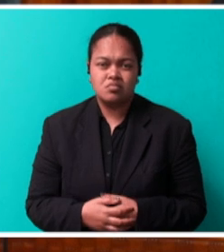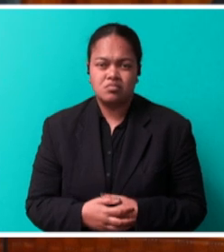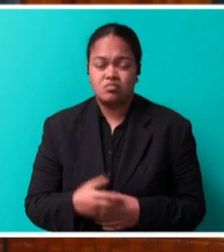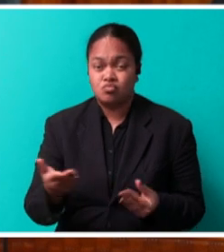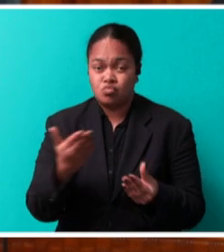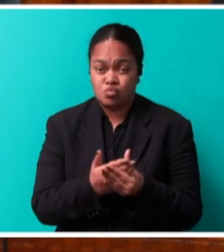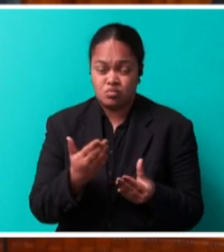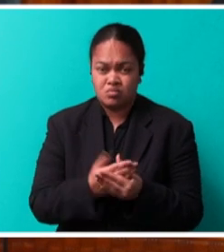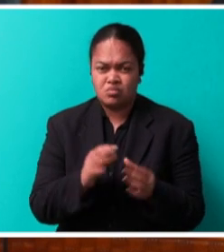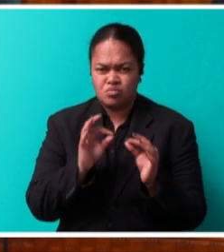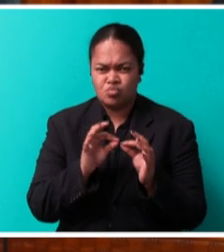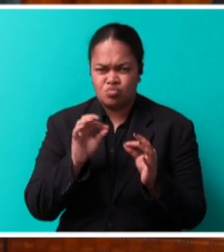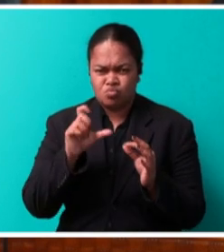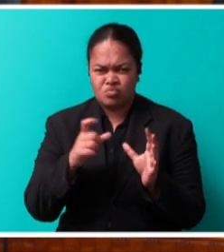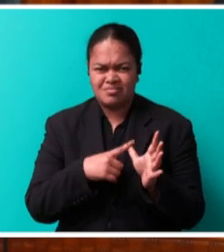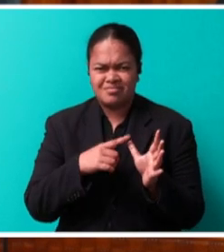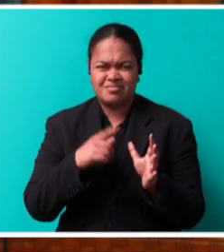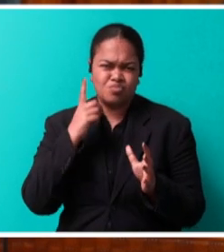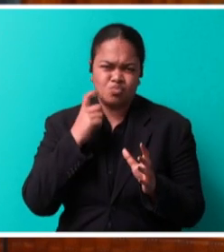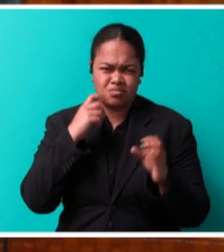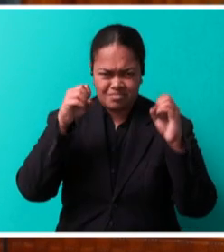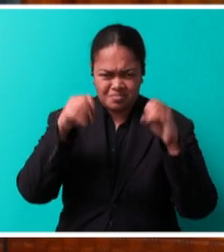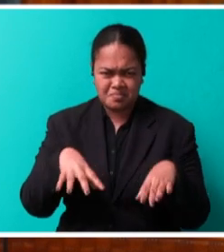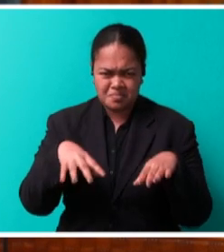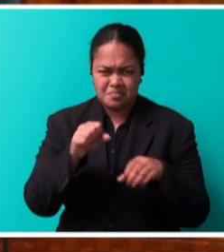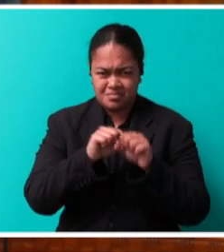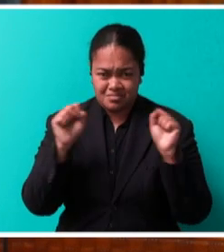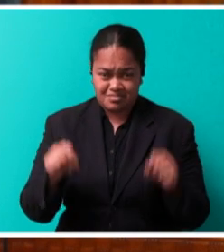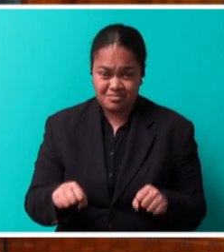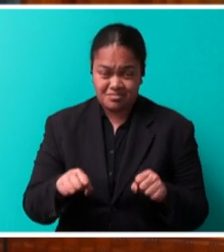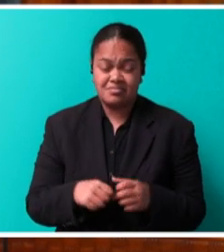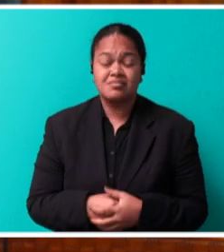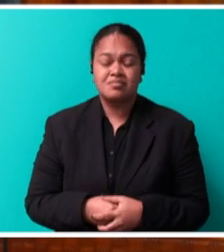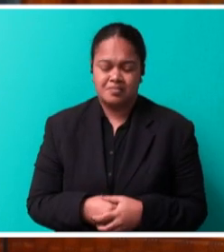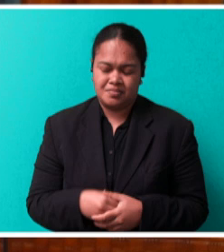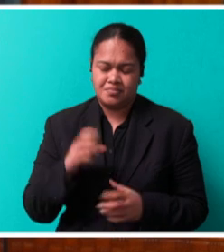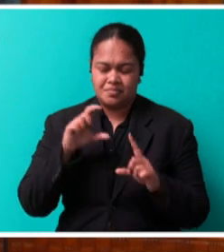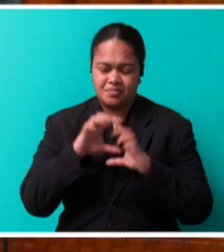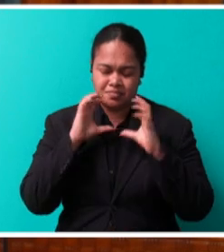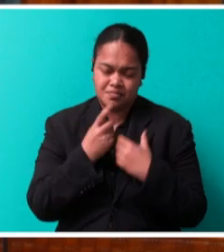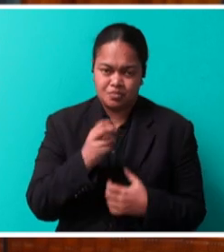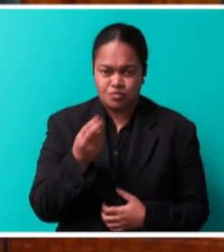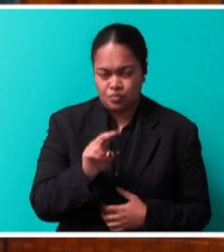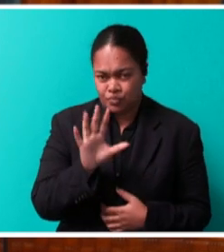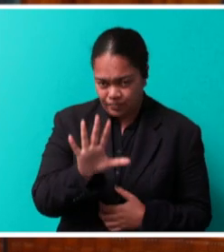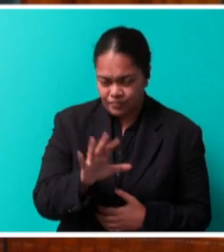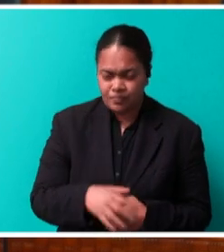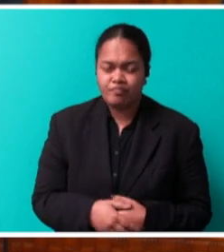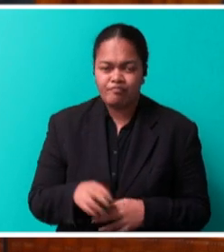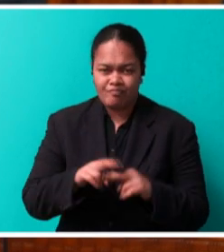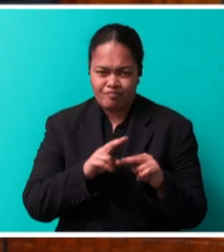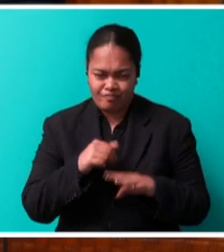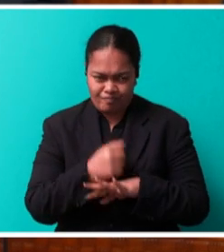the Buca Hydro power system and mini-grid were advertised in December 2025, and 3 bids were received through the Fiji government